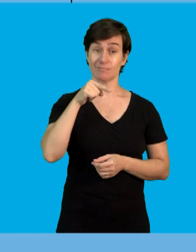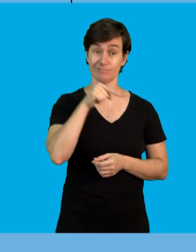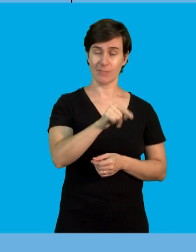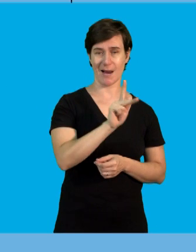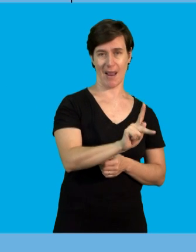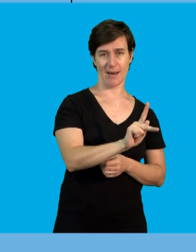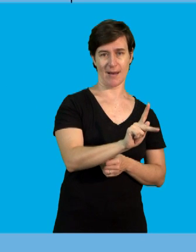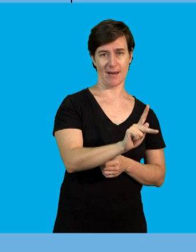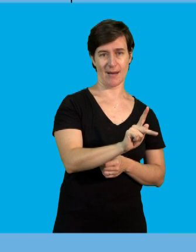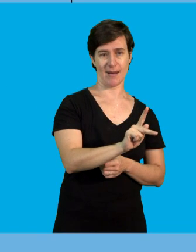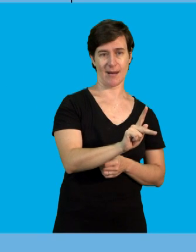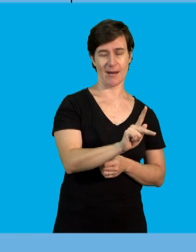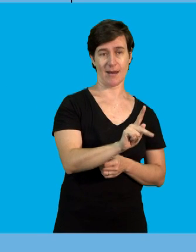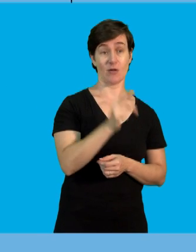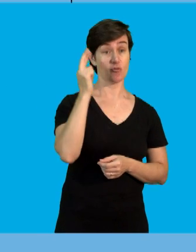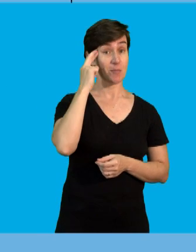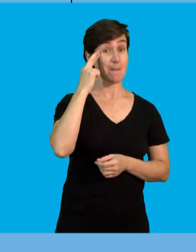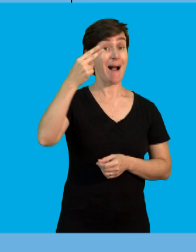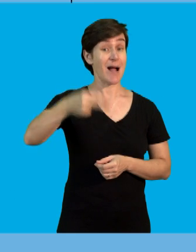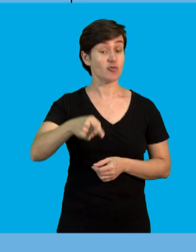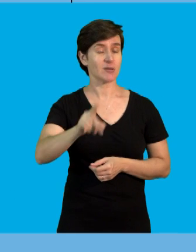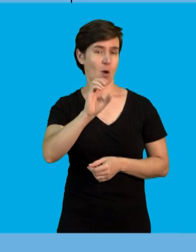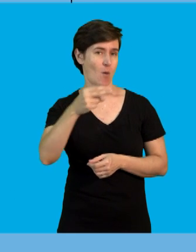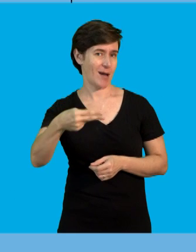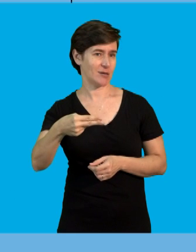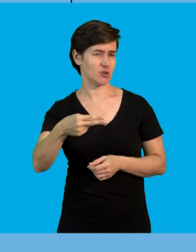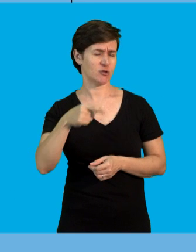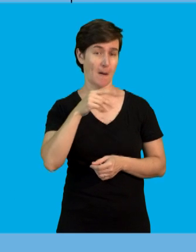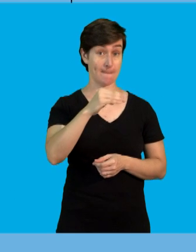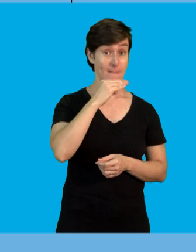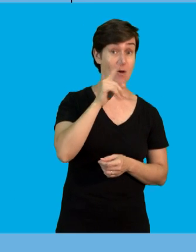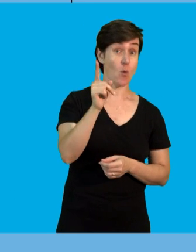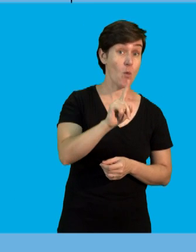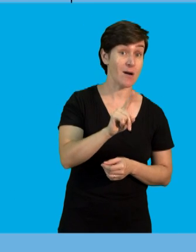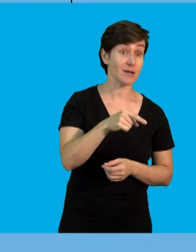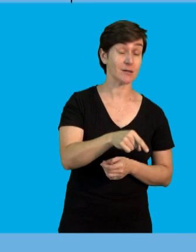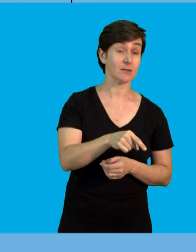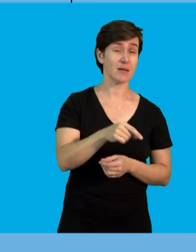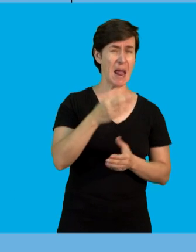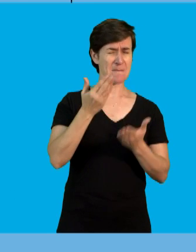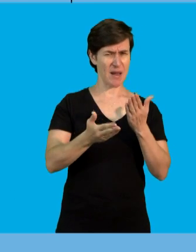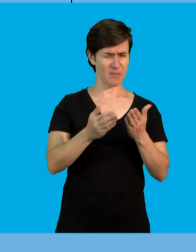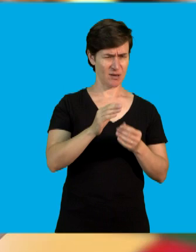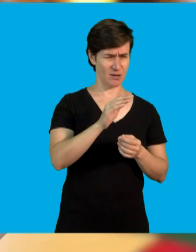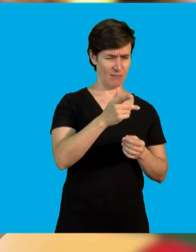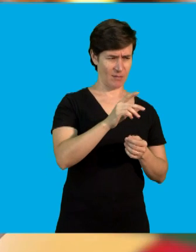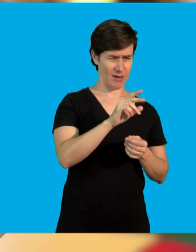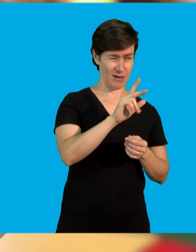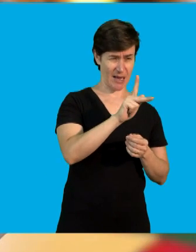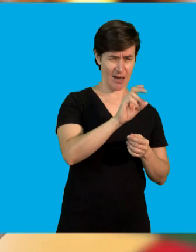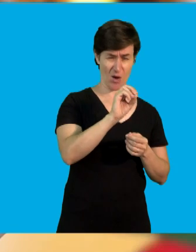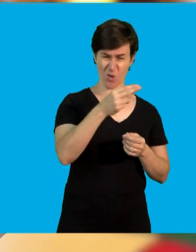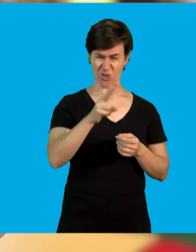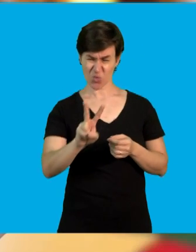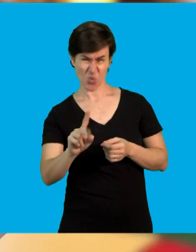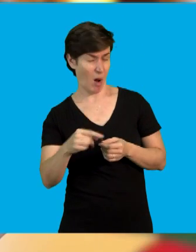as we have said, the hydroxide, they have the OH. So the combination of these two things, the ratio we may not be sure of,